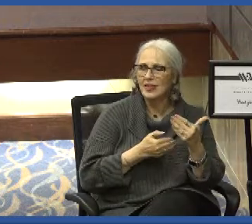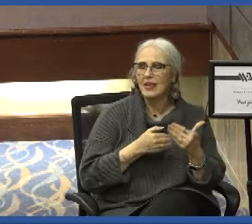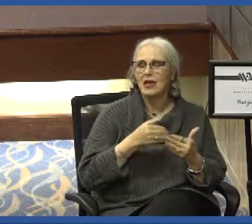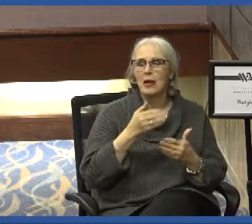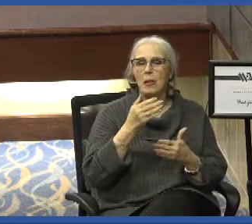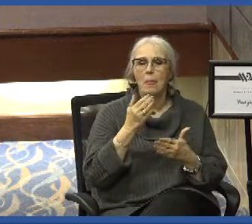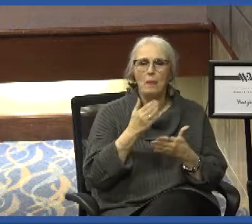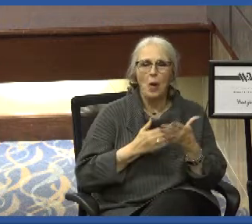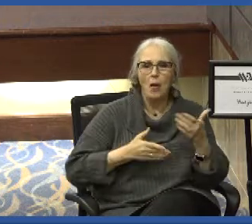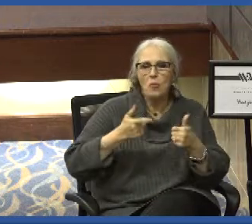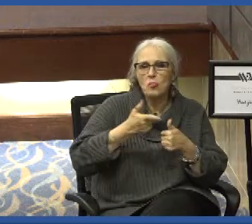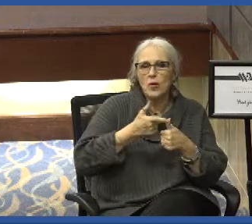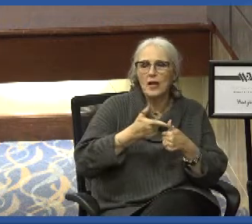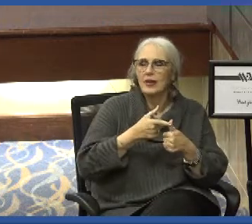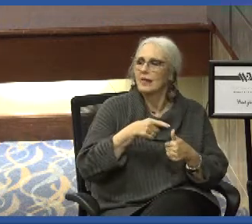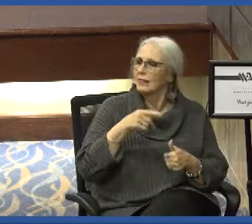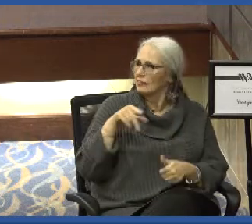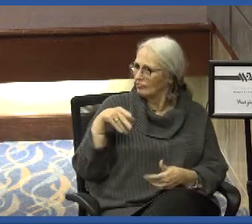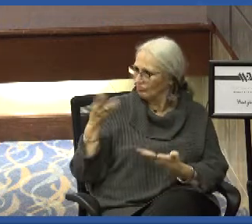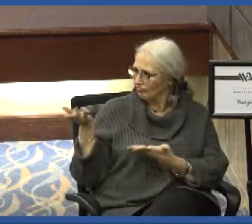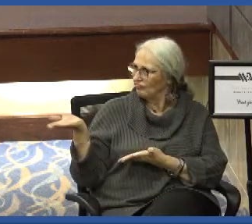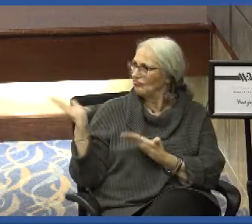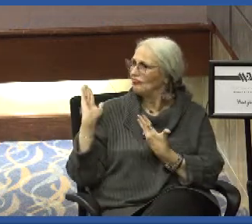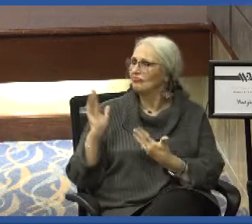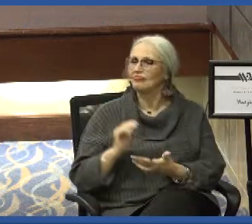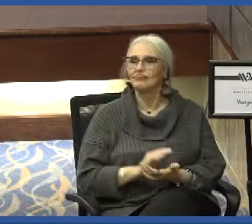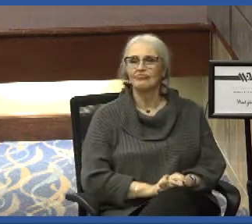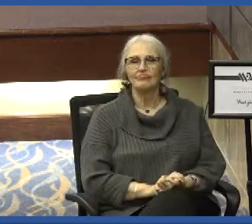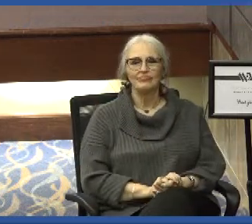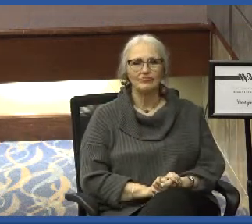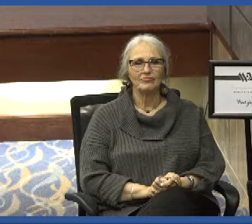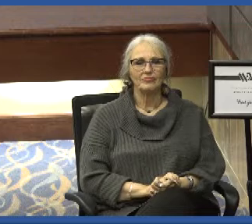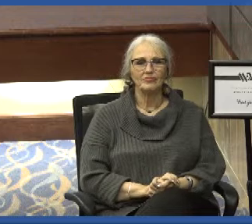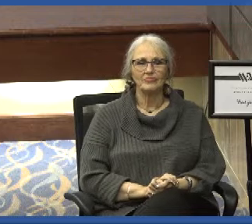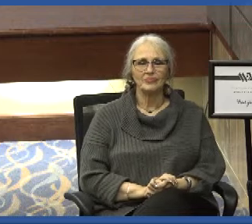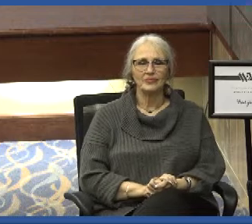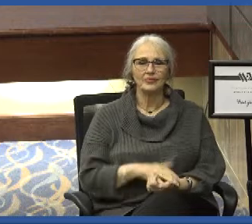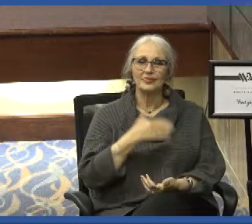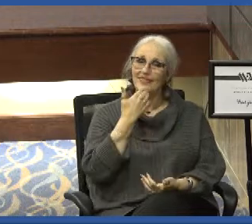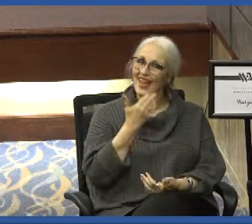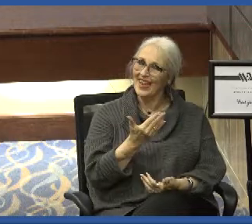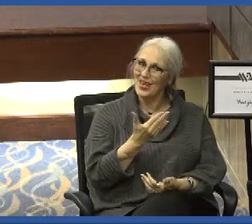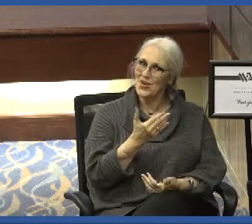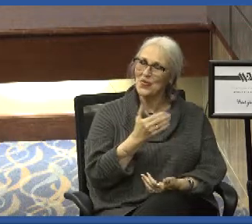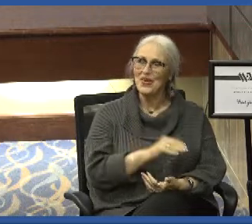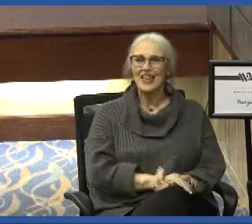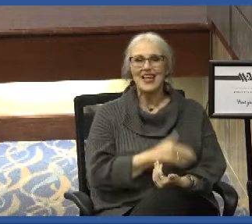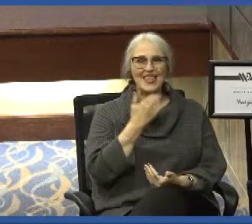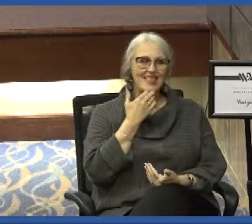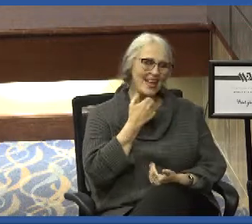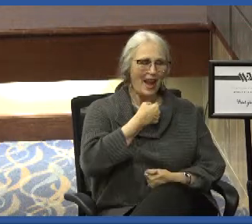So Paul and Jennifer, take it away. Thank you, Casey Kasem.